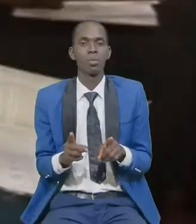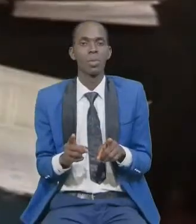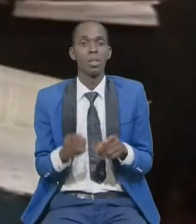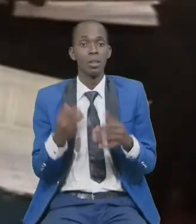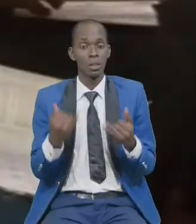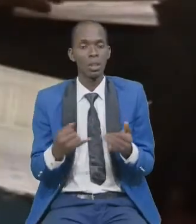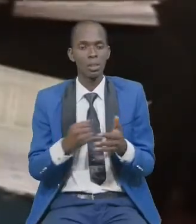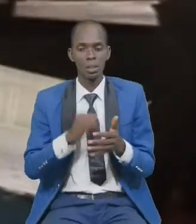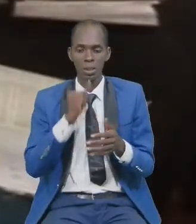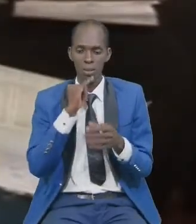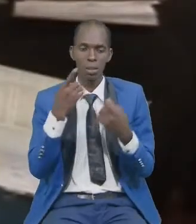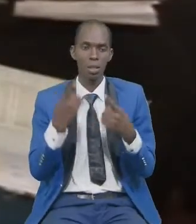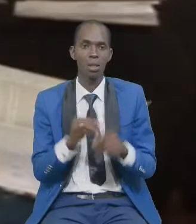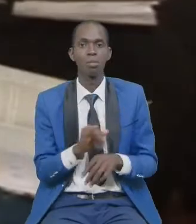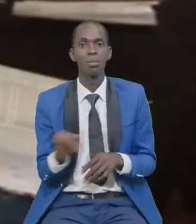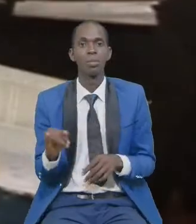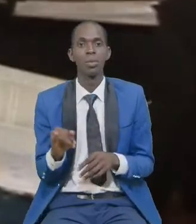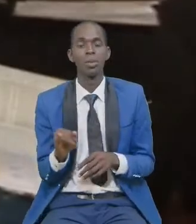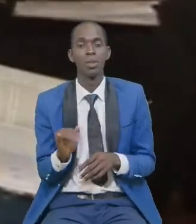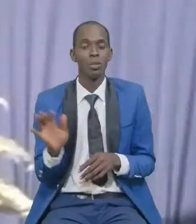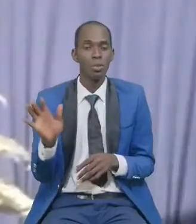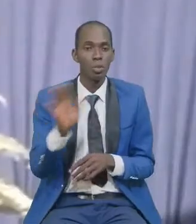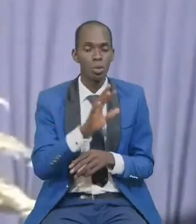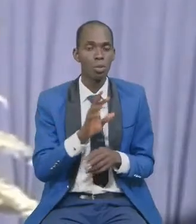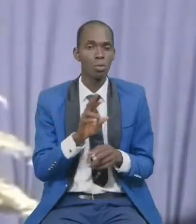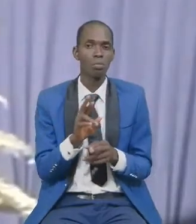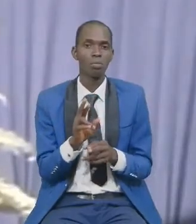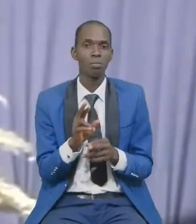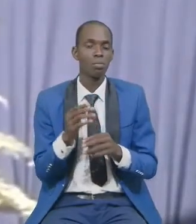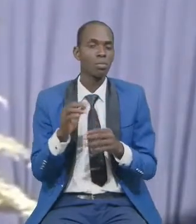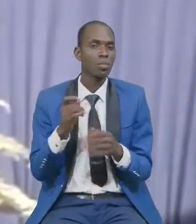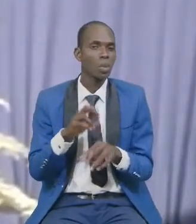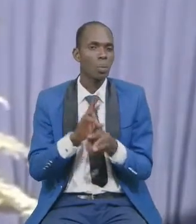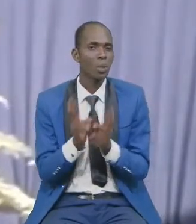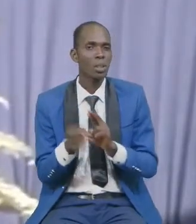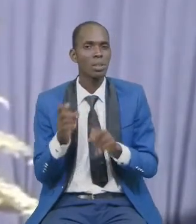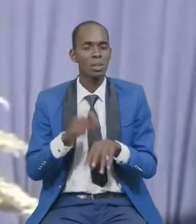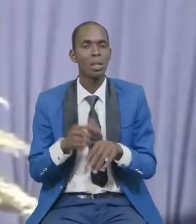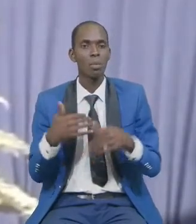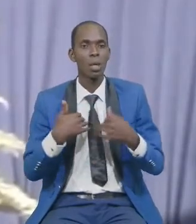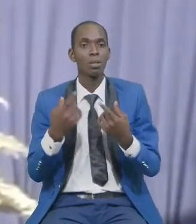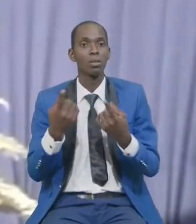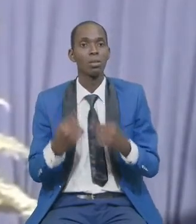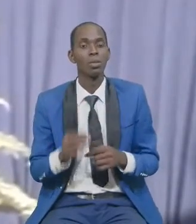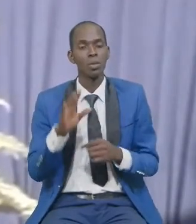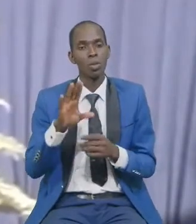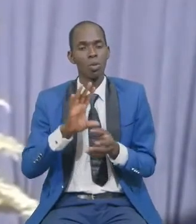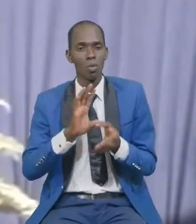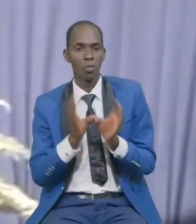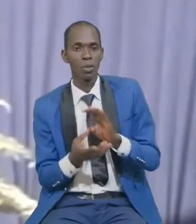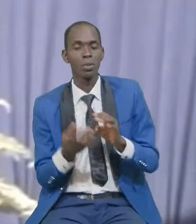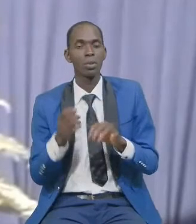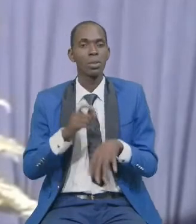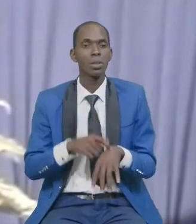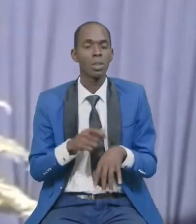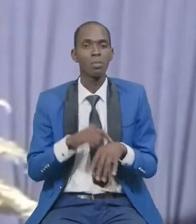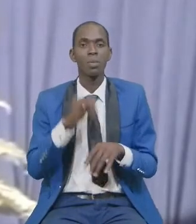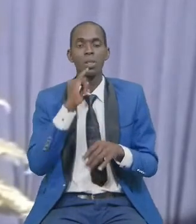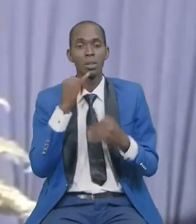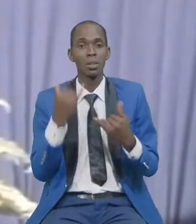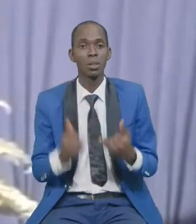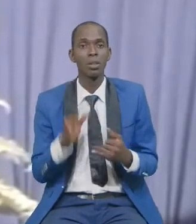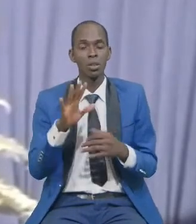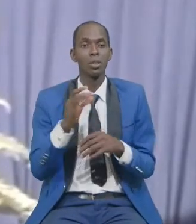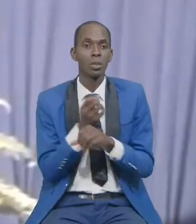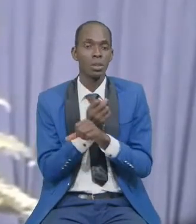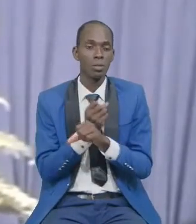it's happening. Your repentance time has come. Your conversion time has come. Your